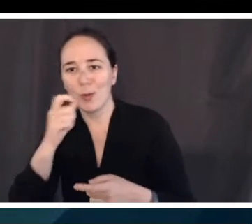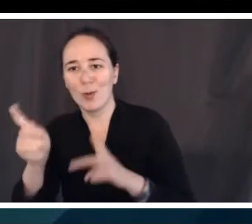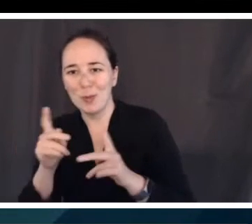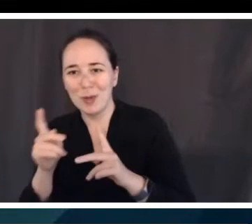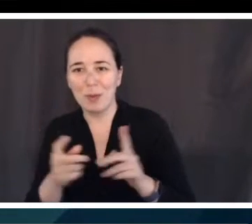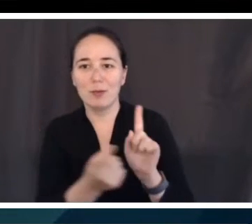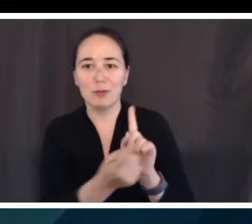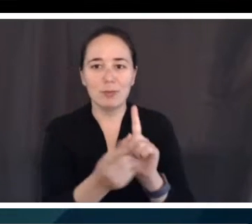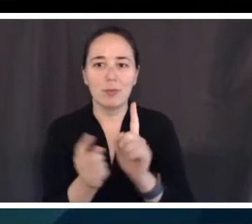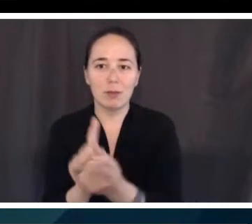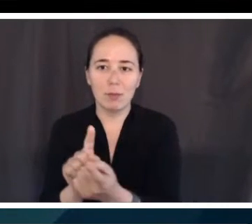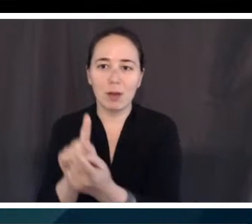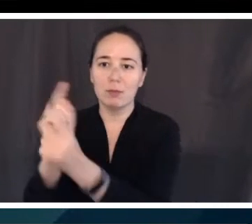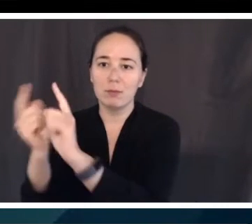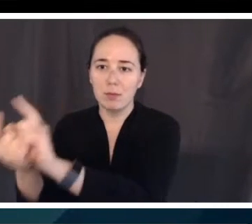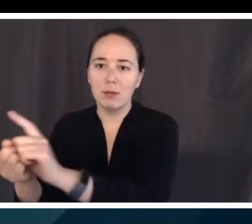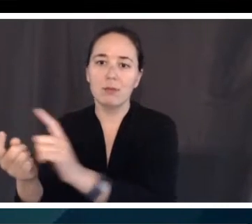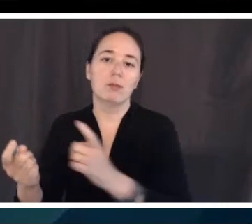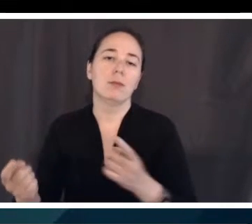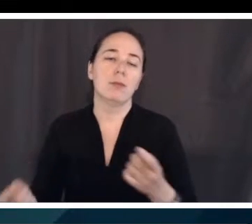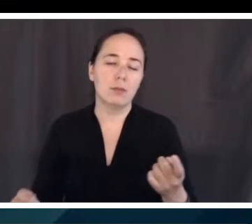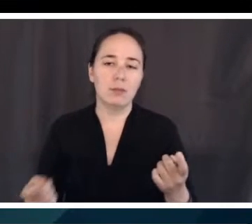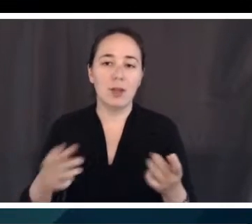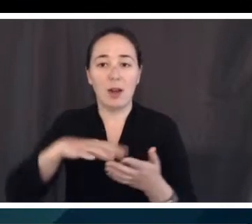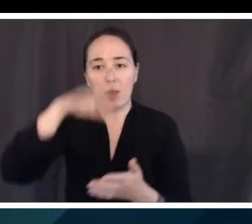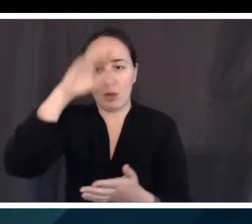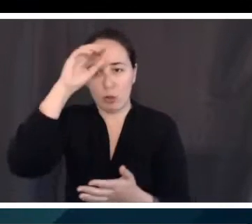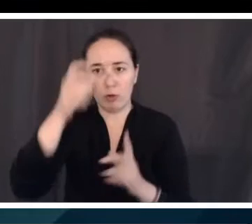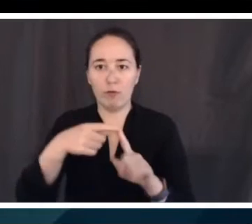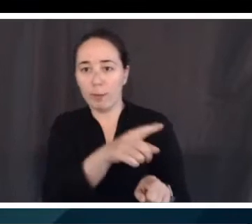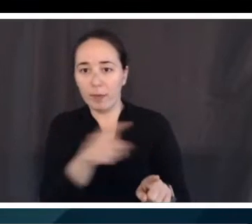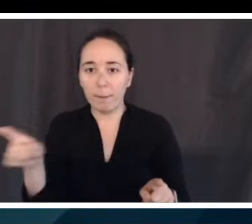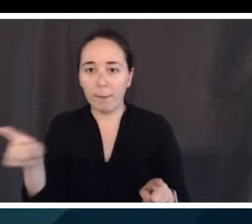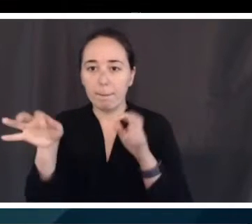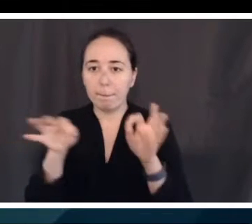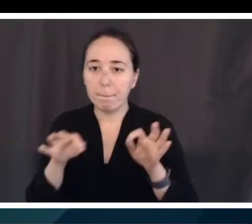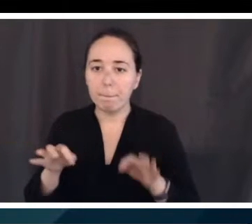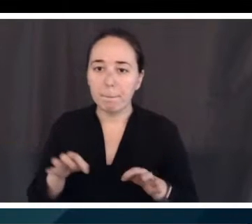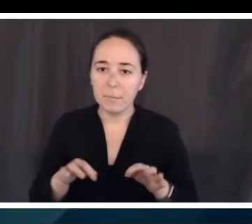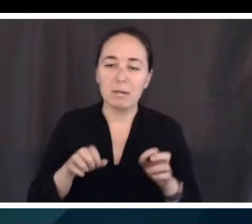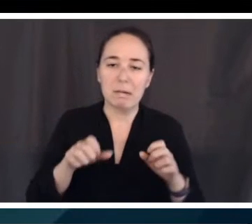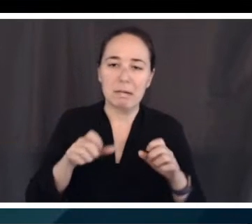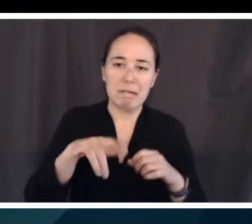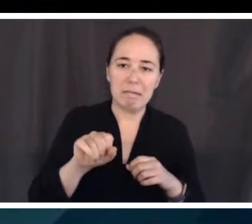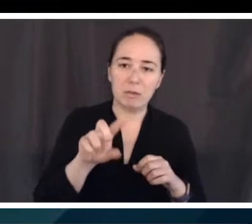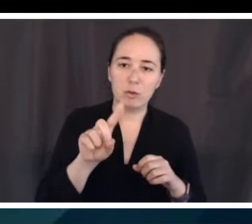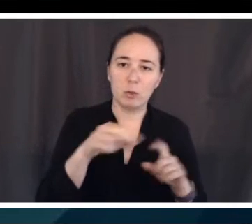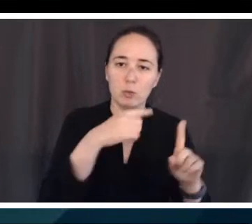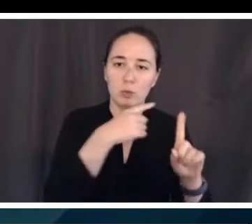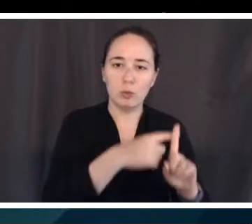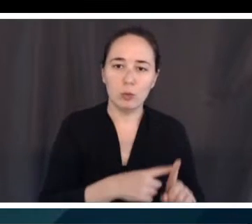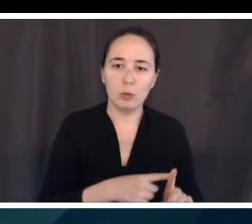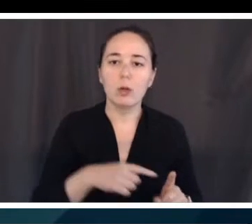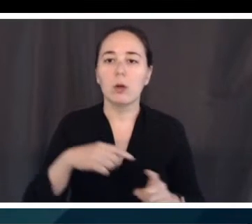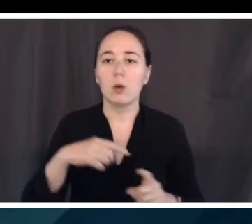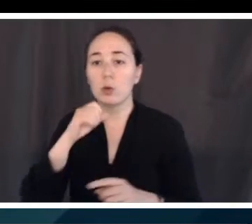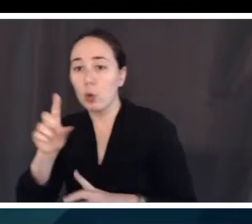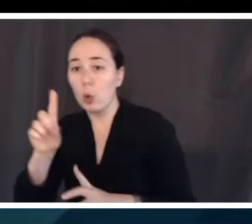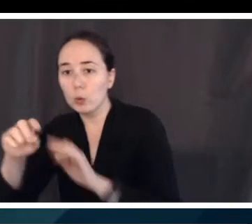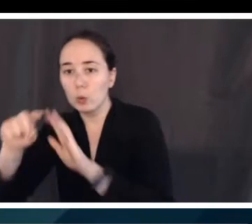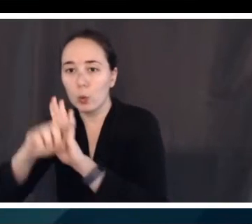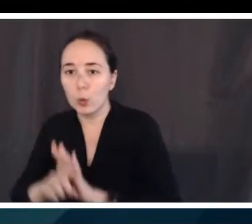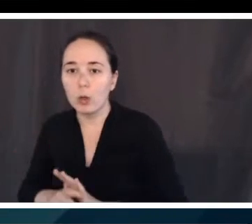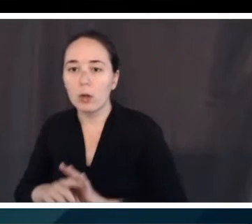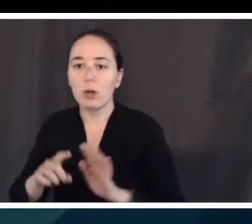them and learning what to do and what not to do. And it's a constant study, but I really cared